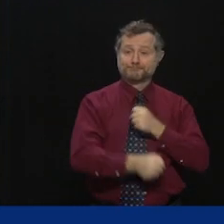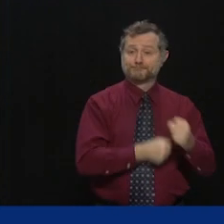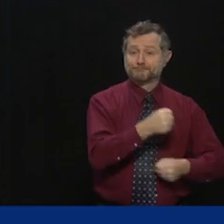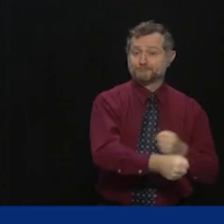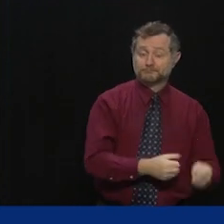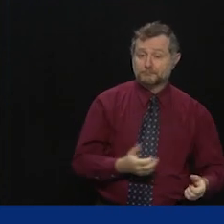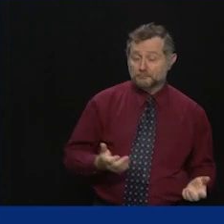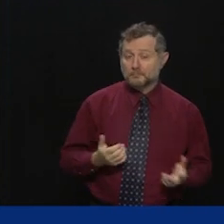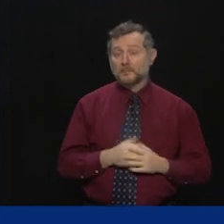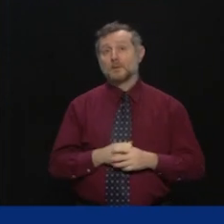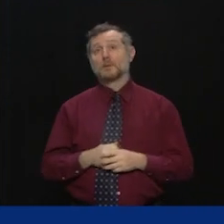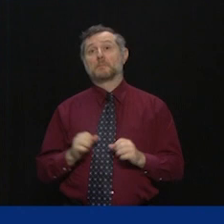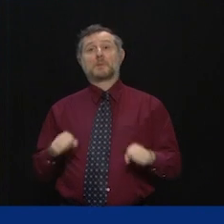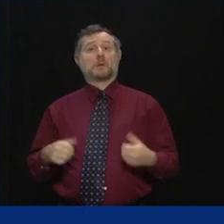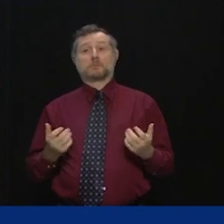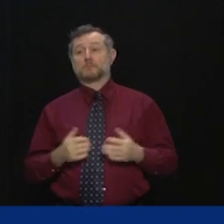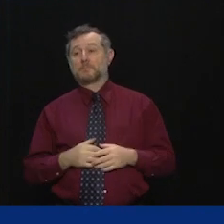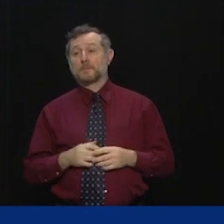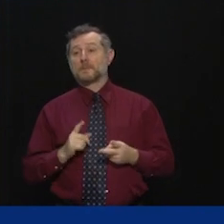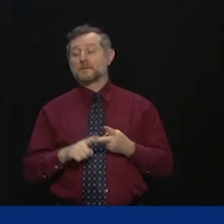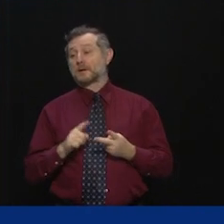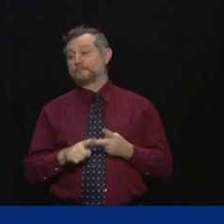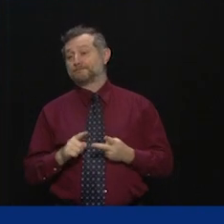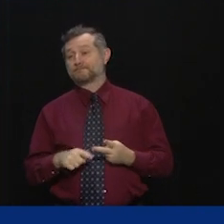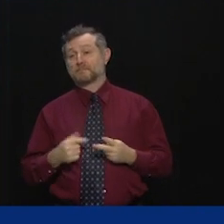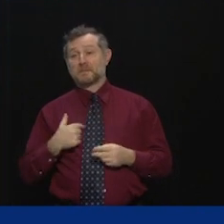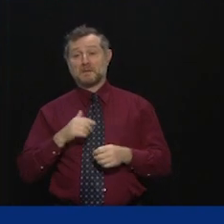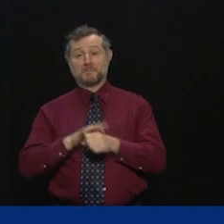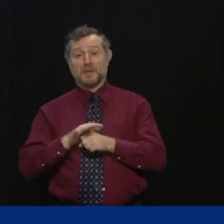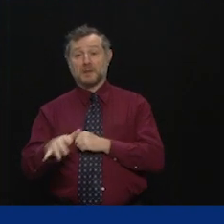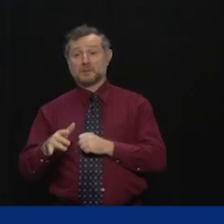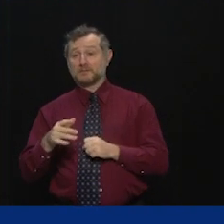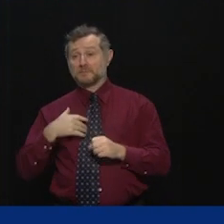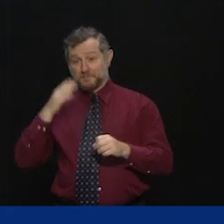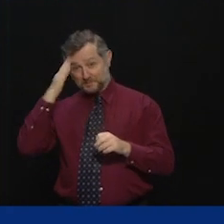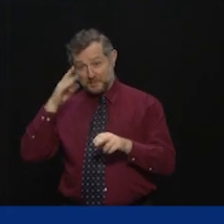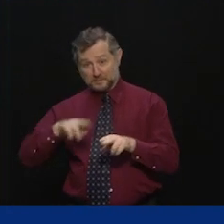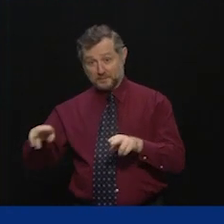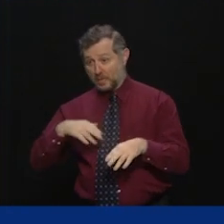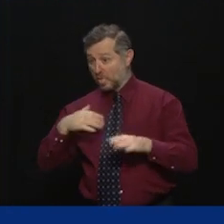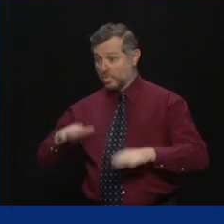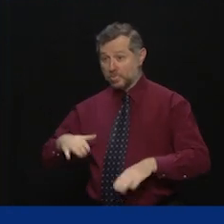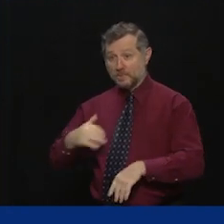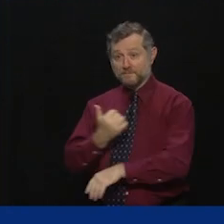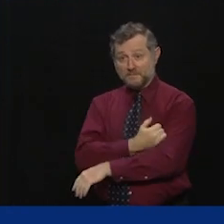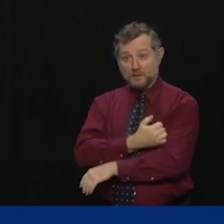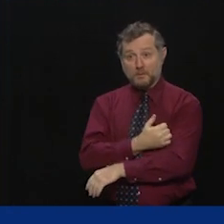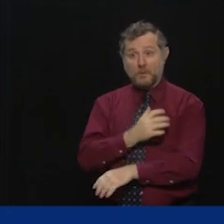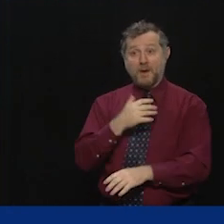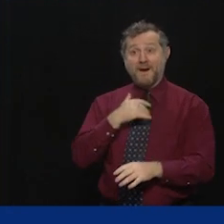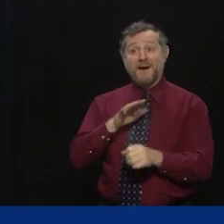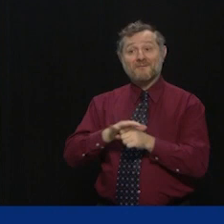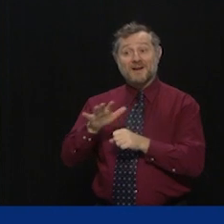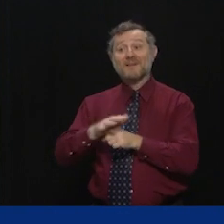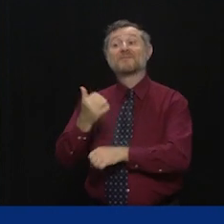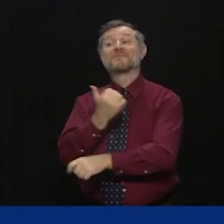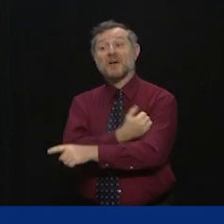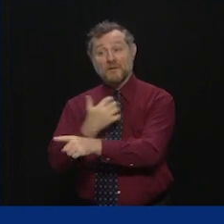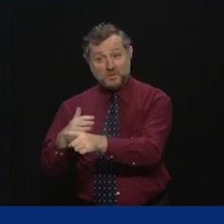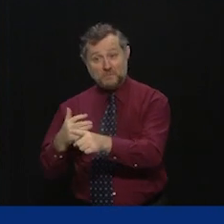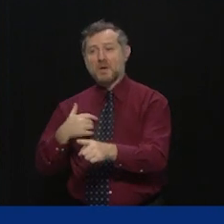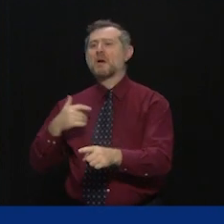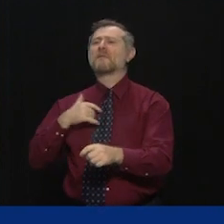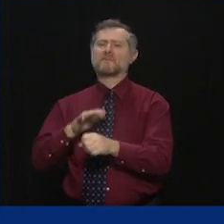elsewhere. Do I think that there's capacity for everybody who's not vaccinated to be vaccinated? Yes, I do. I just talked to the head of one